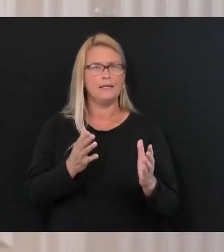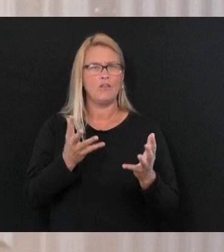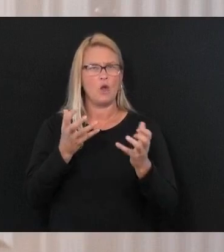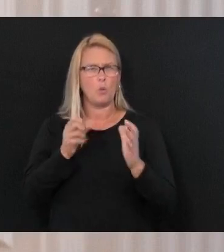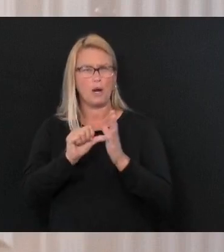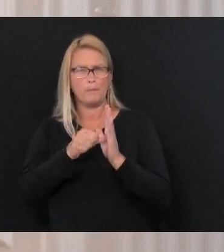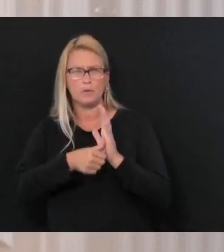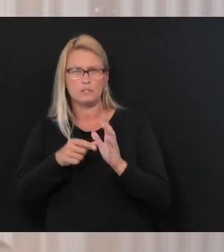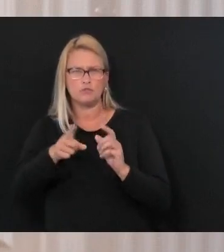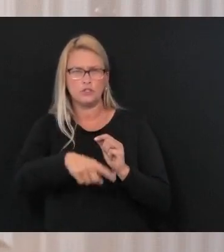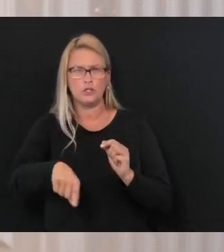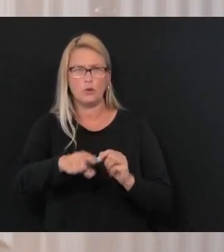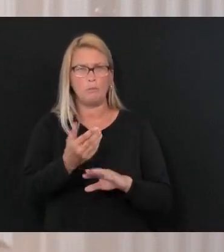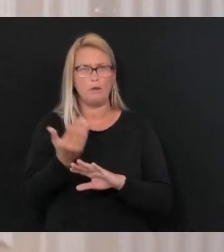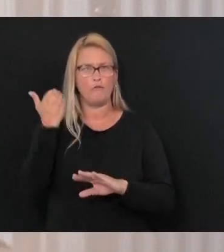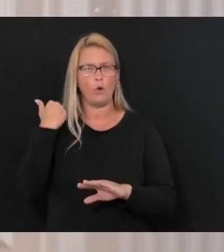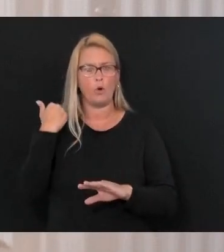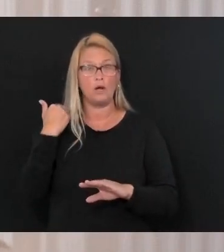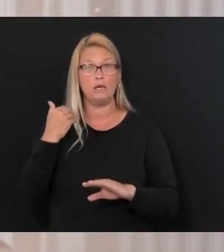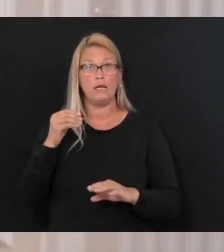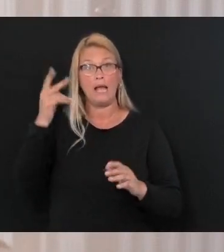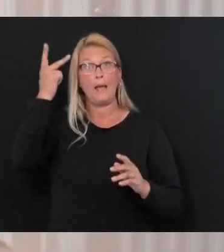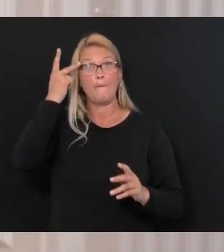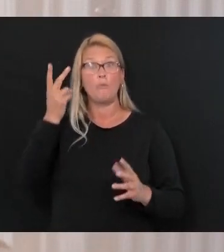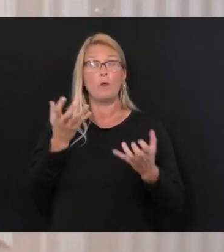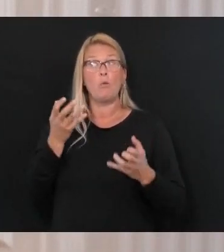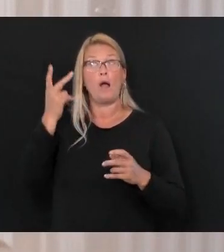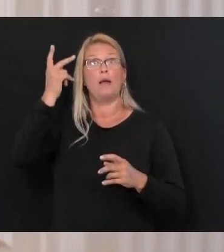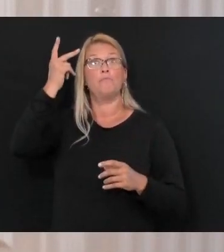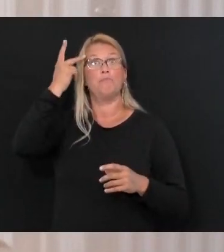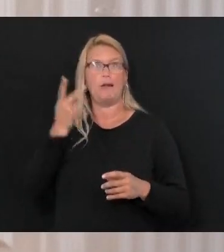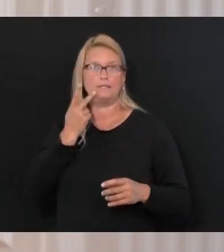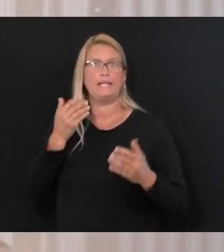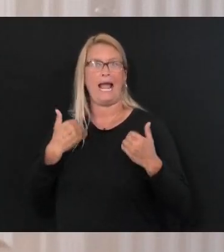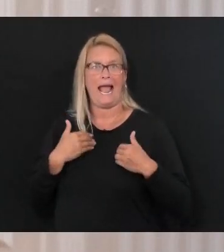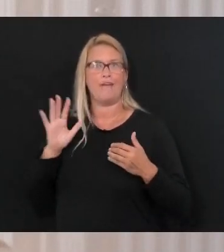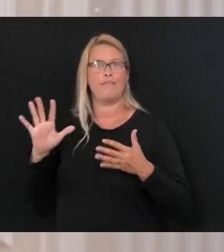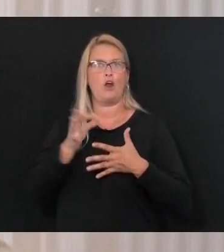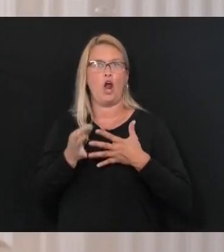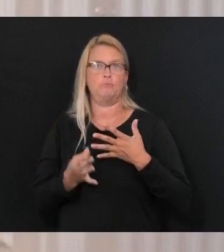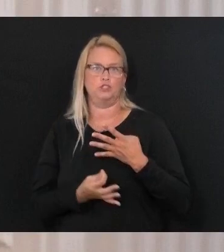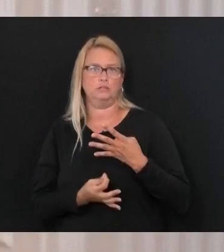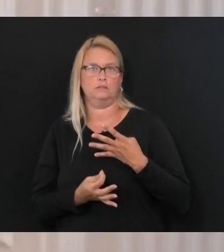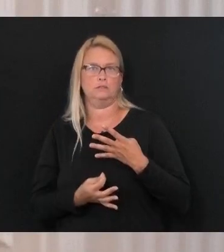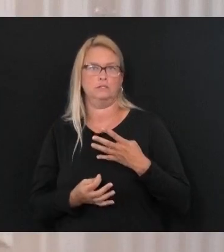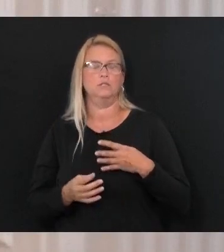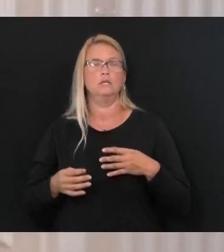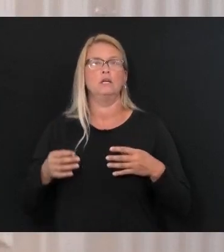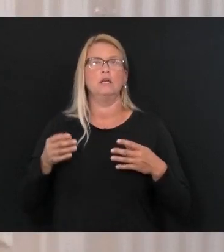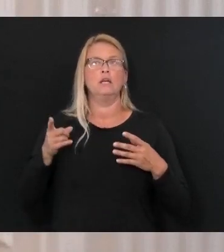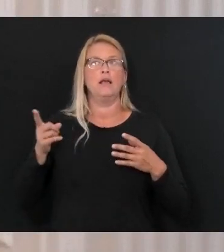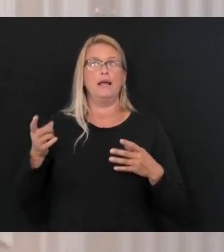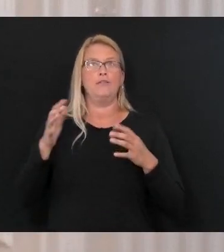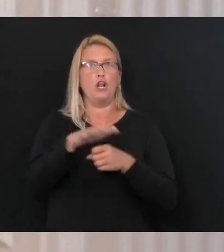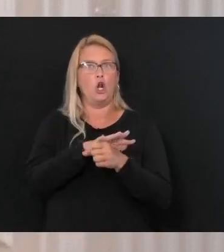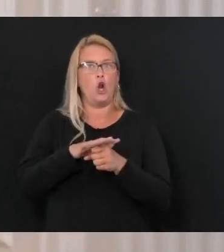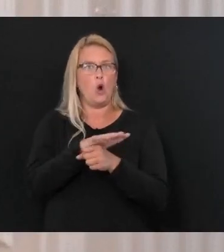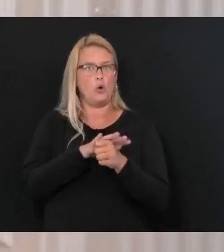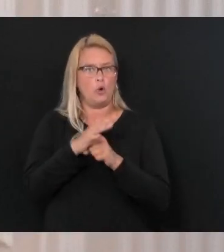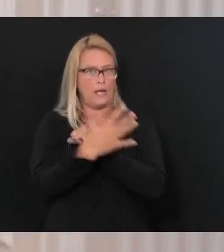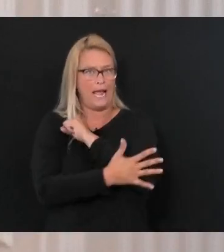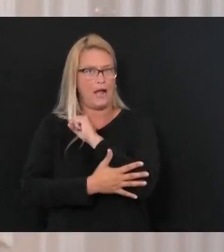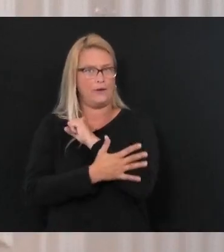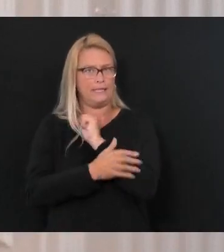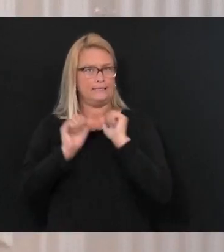said before. Parents had options. We wanted those plans to be in the hands of the local superintendents and the local county boards. They know